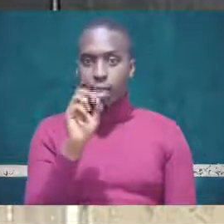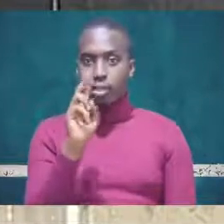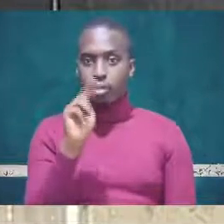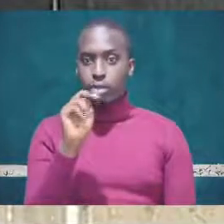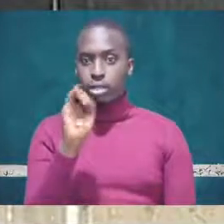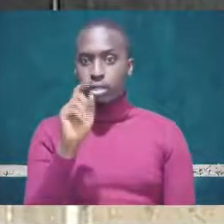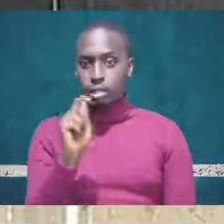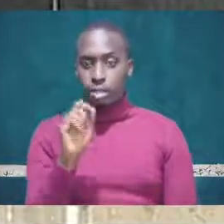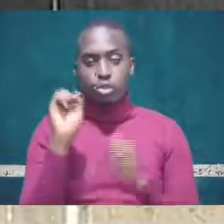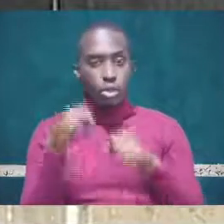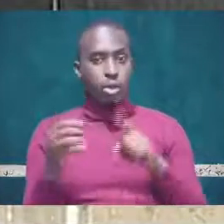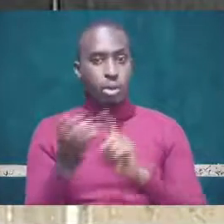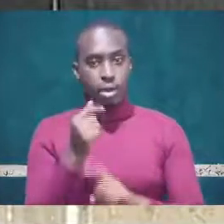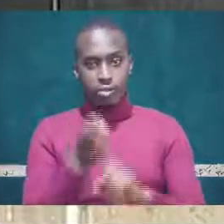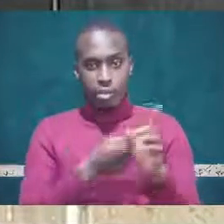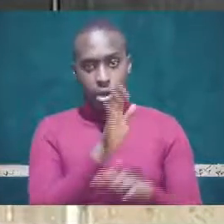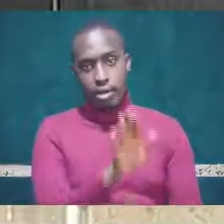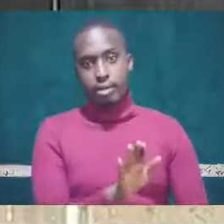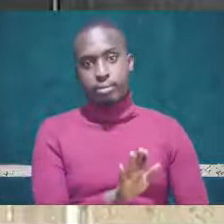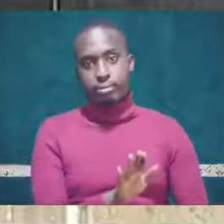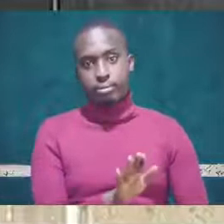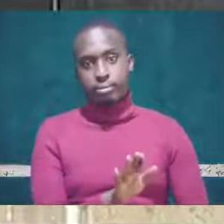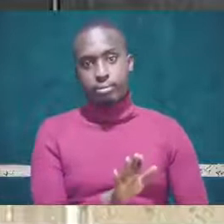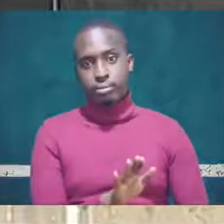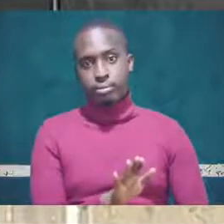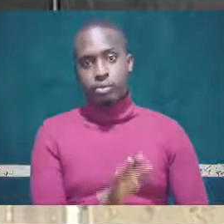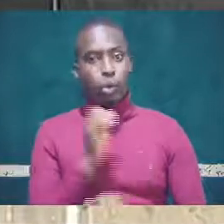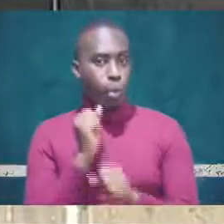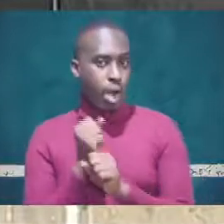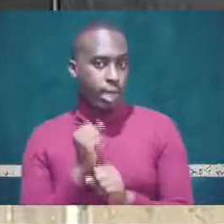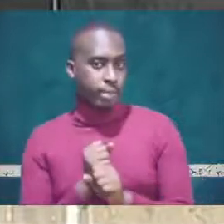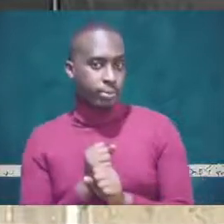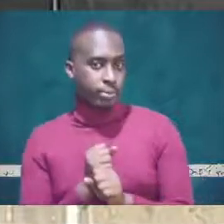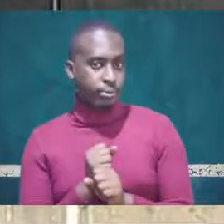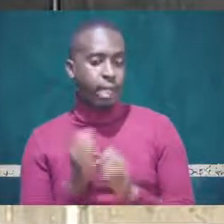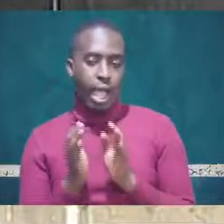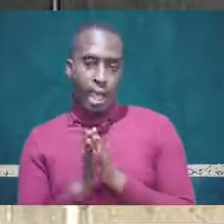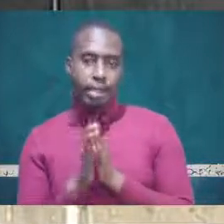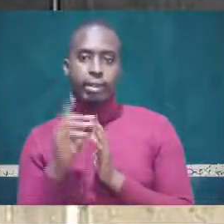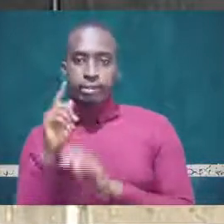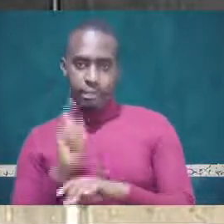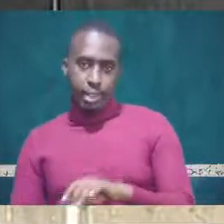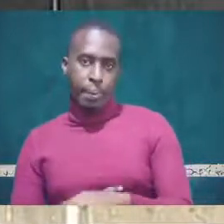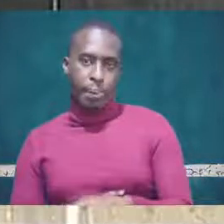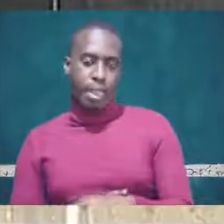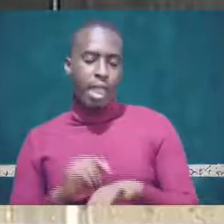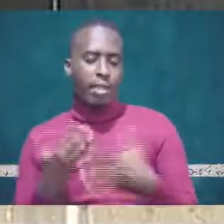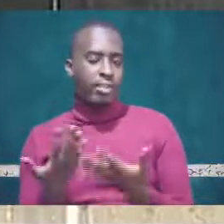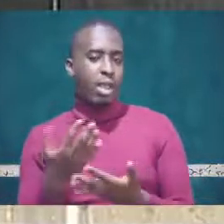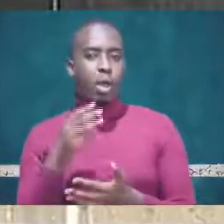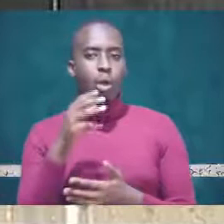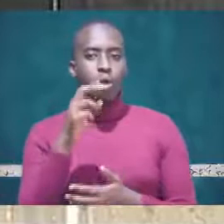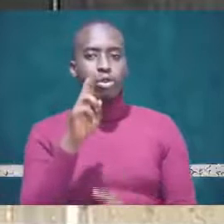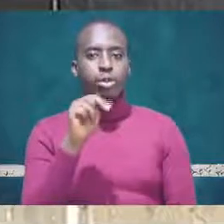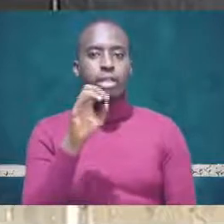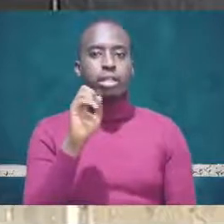power, we shall get it from this. Work and time. So, what is the unit of